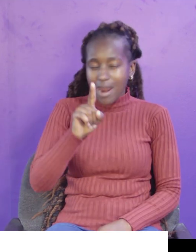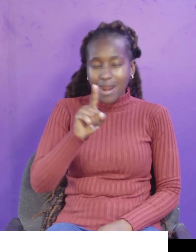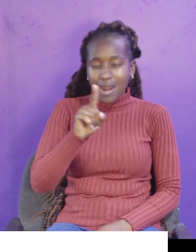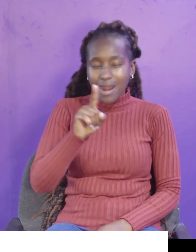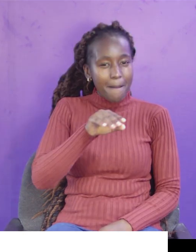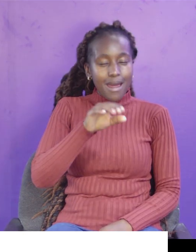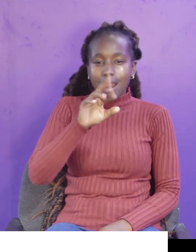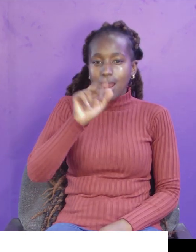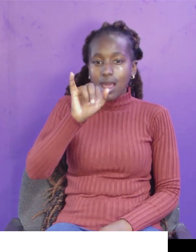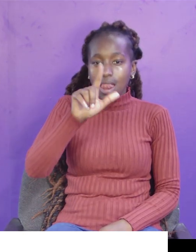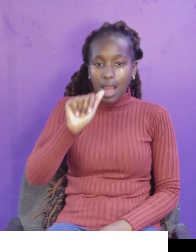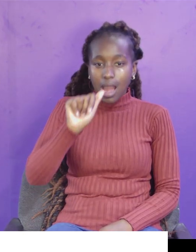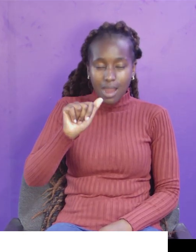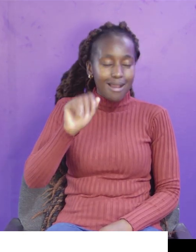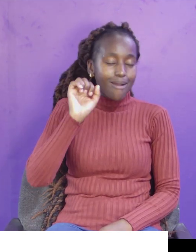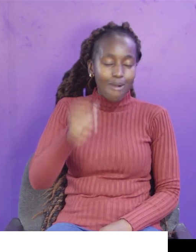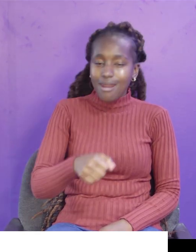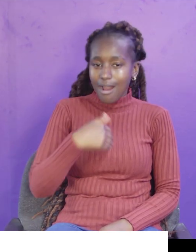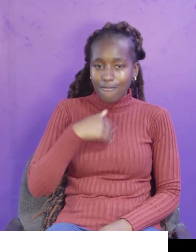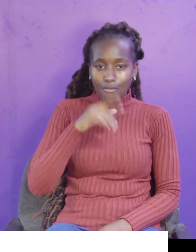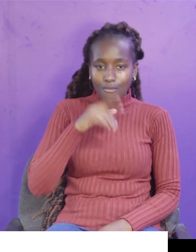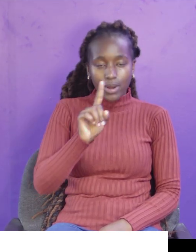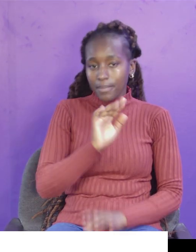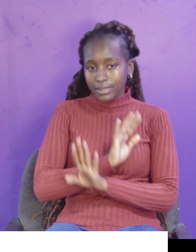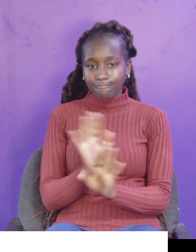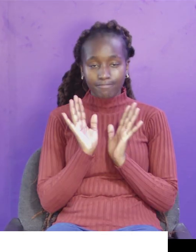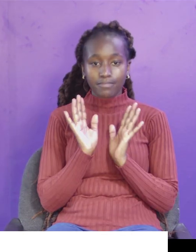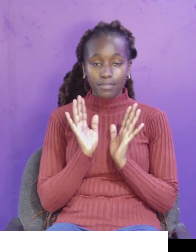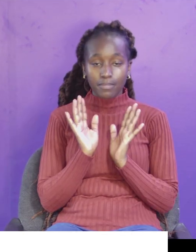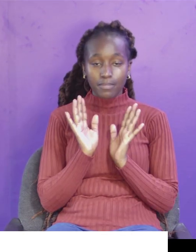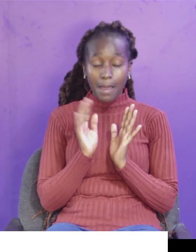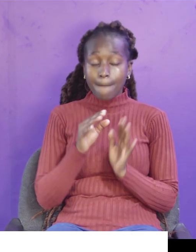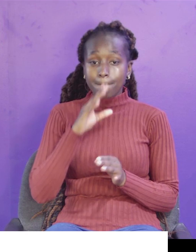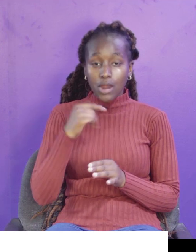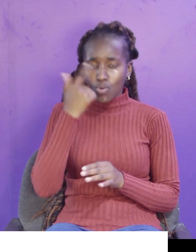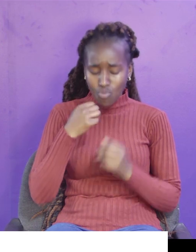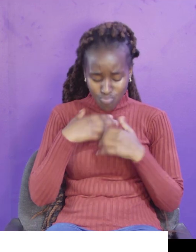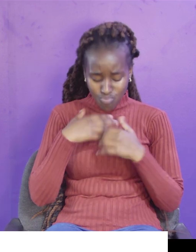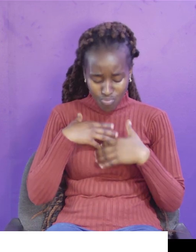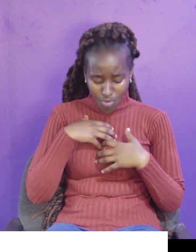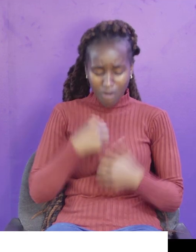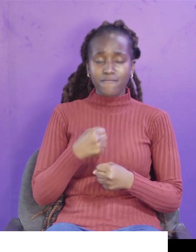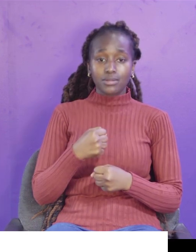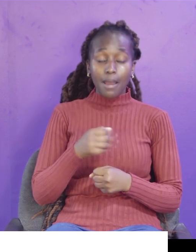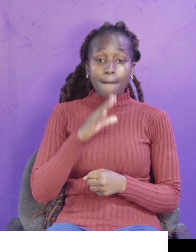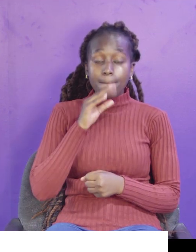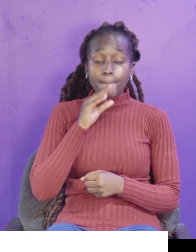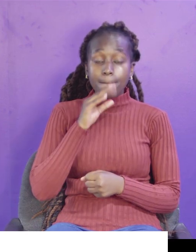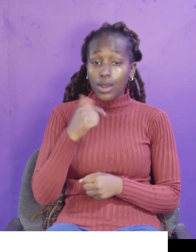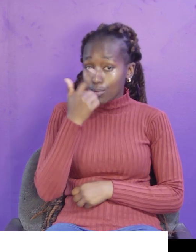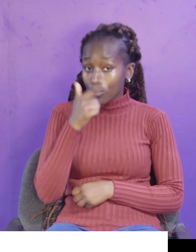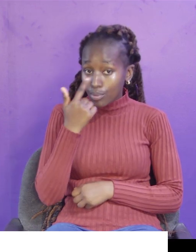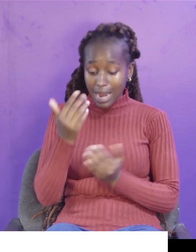Amolo Odinga, a man of great courage, a man that made